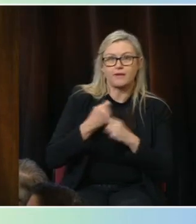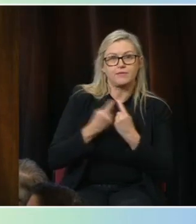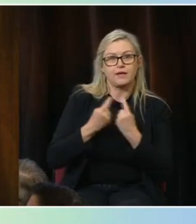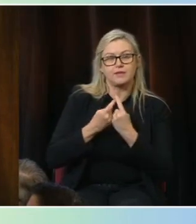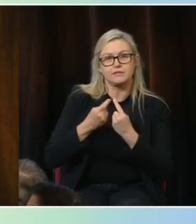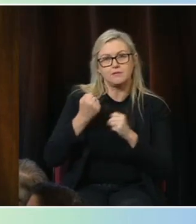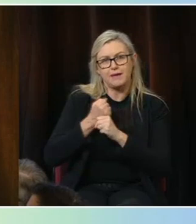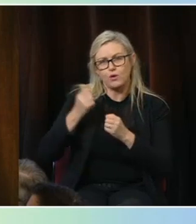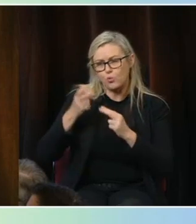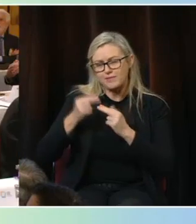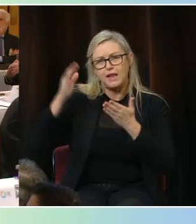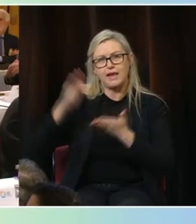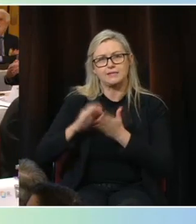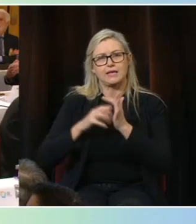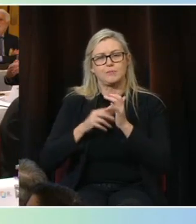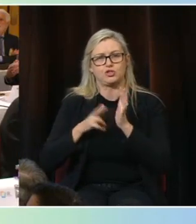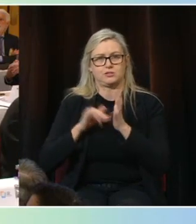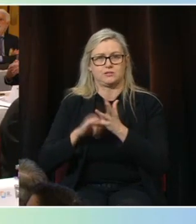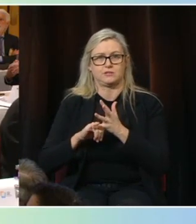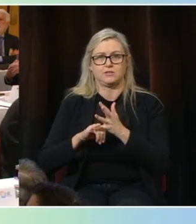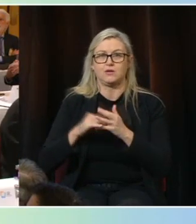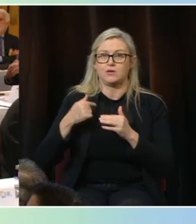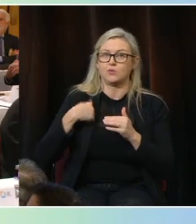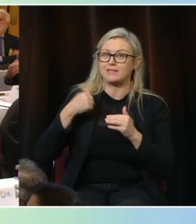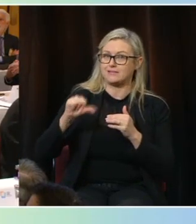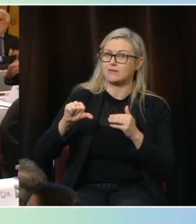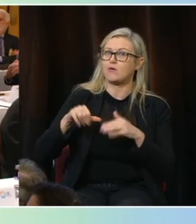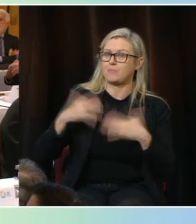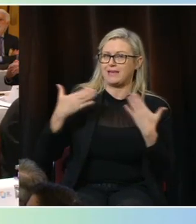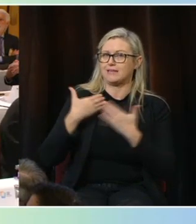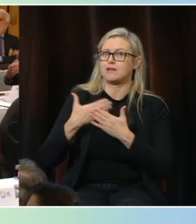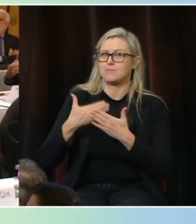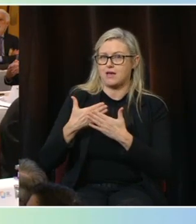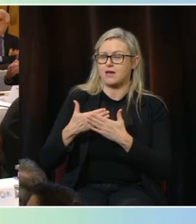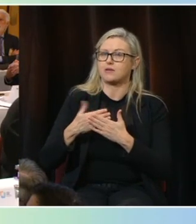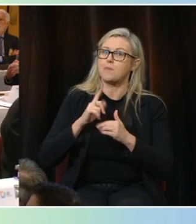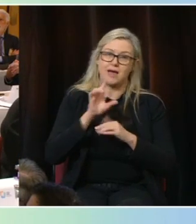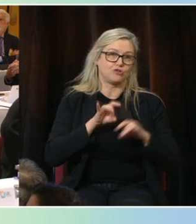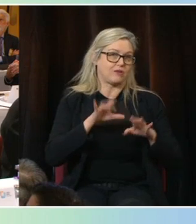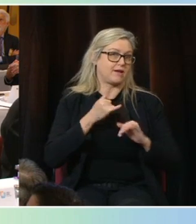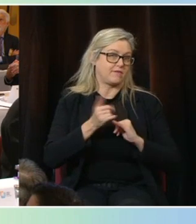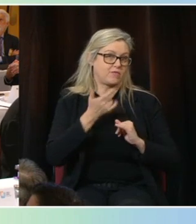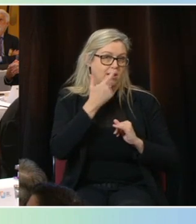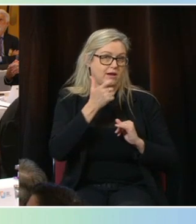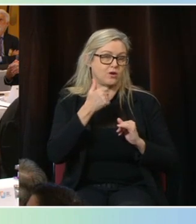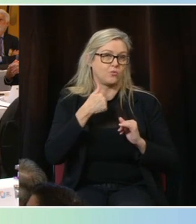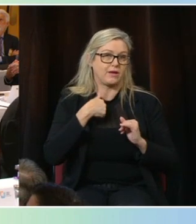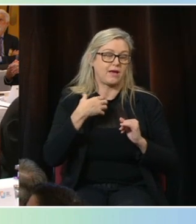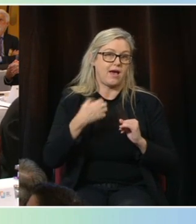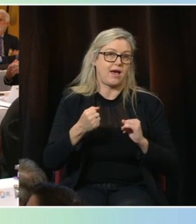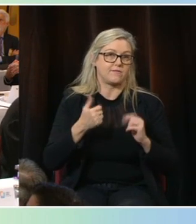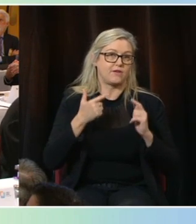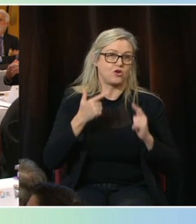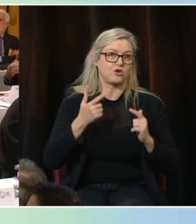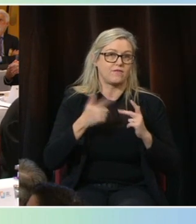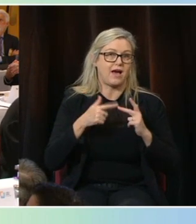small today but the potential demand is huge and Australia has significant comparative advantages not to mention large shares of